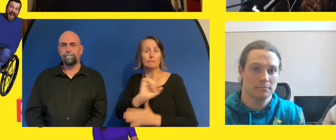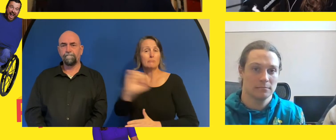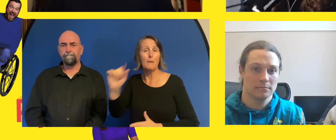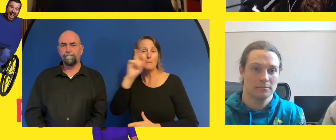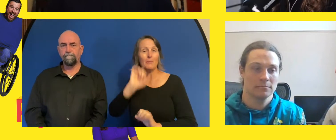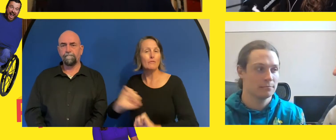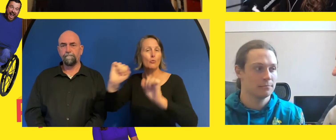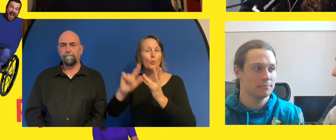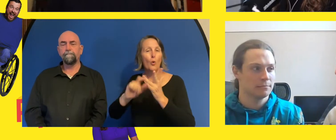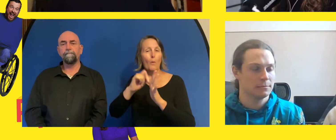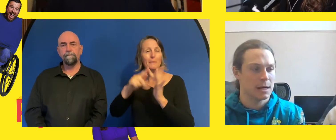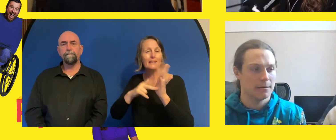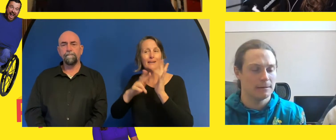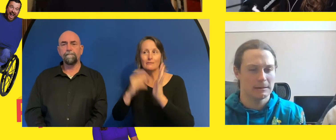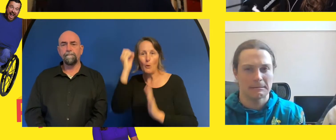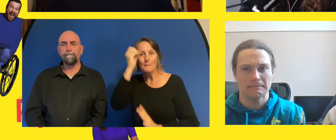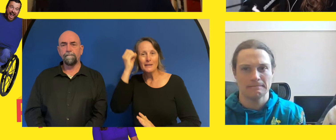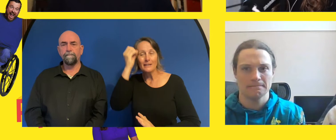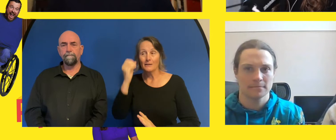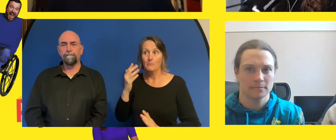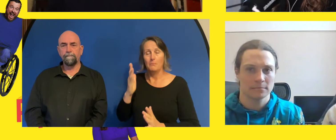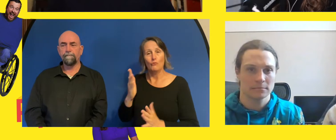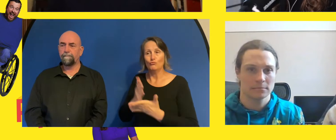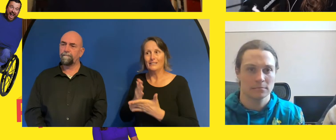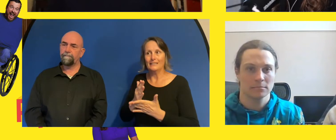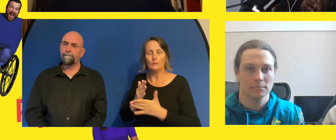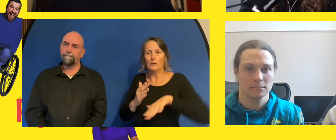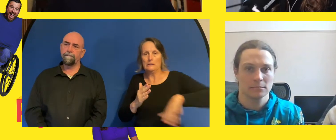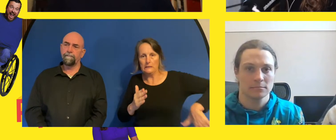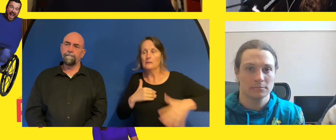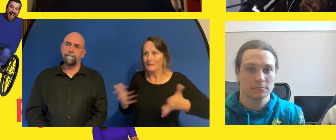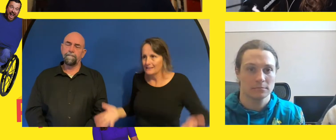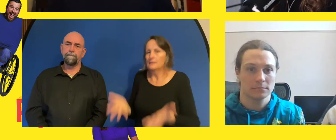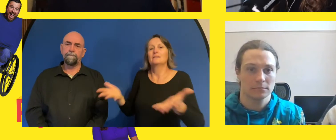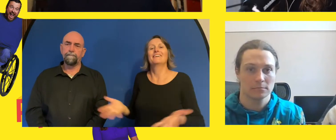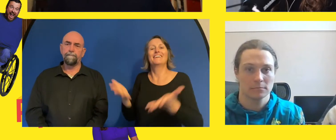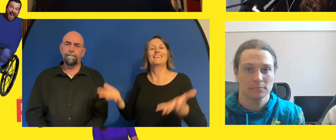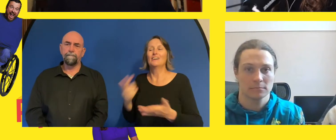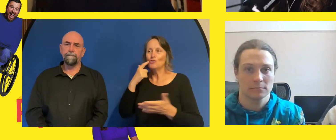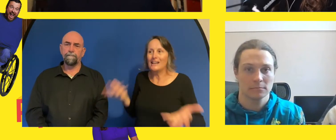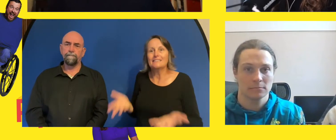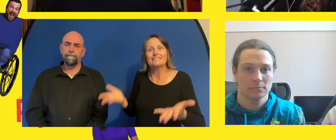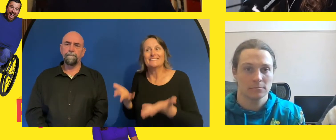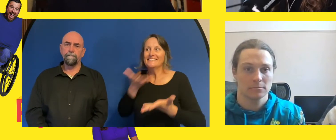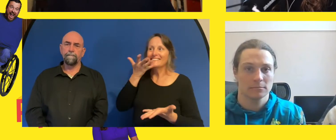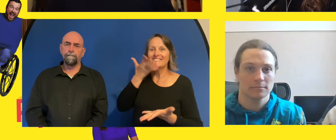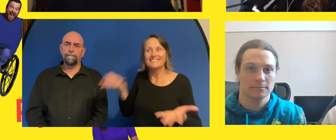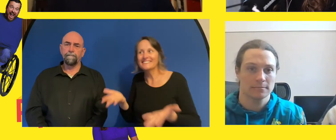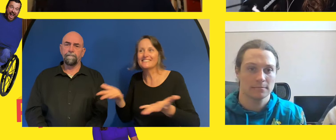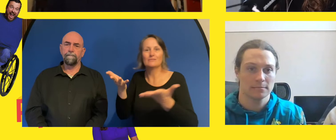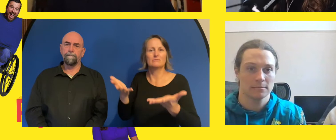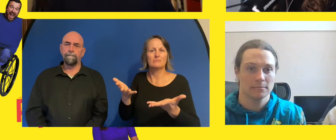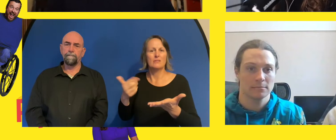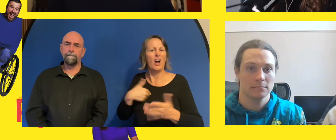opinions, and there's the odd conversation about it, but it was very little because they hadn't started competing yet. So it's not something that I would have brought up, and